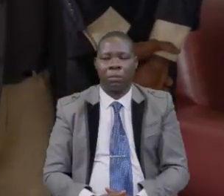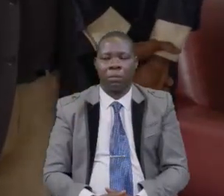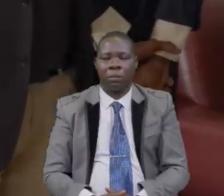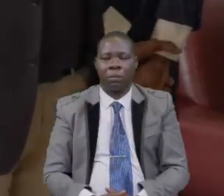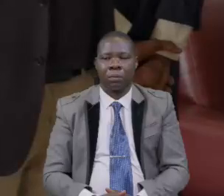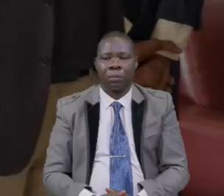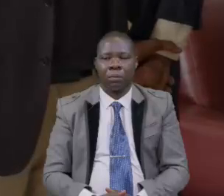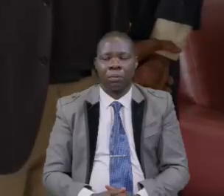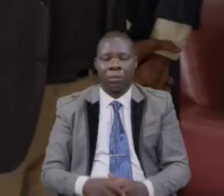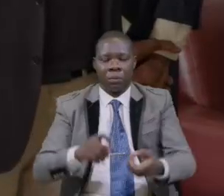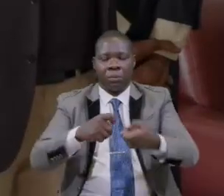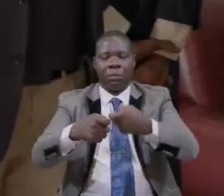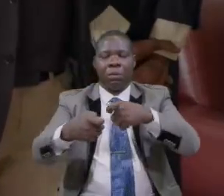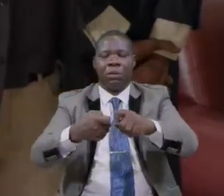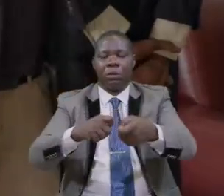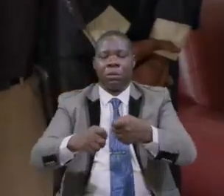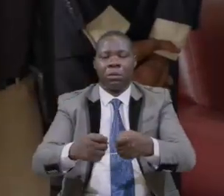Persecution comes.